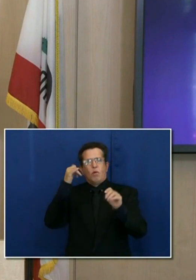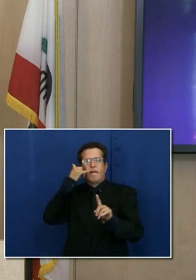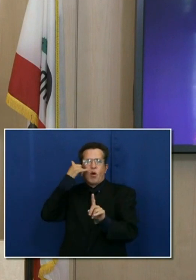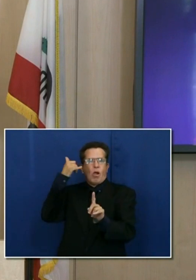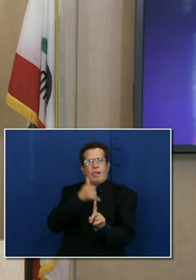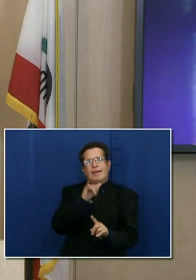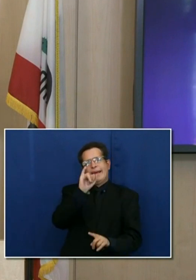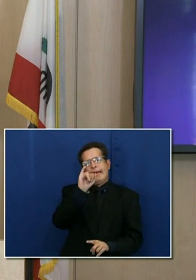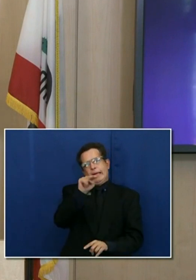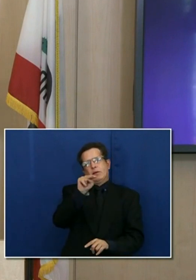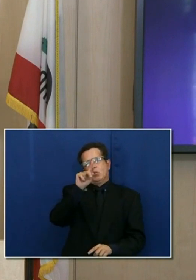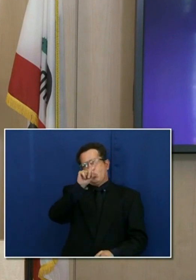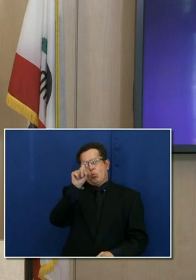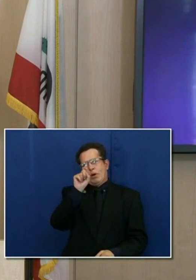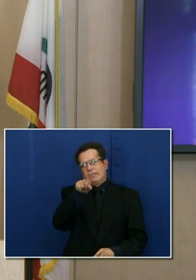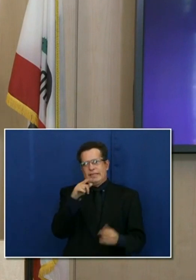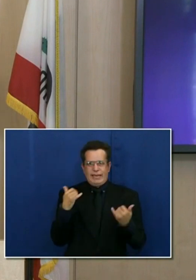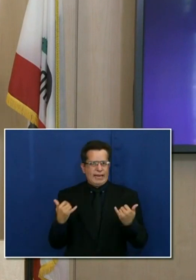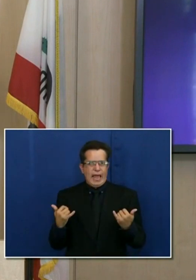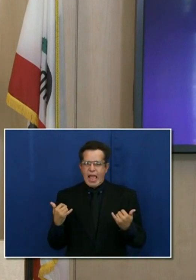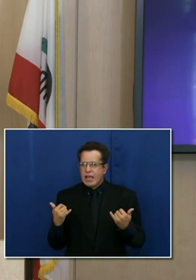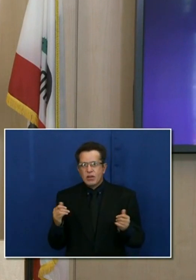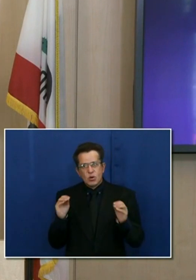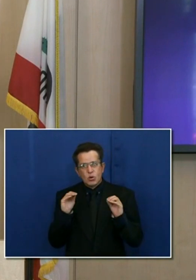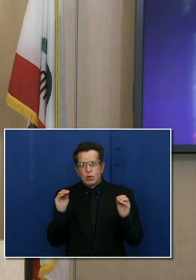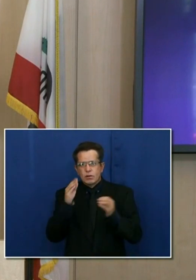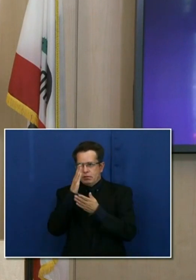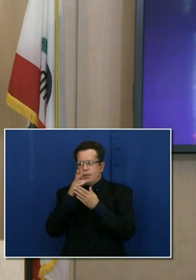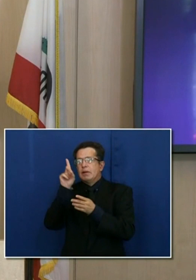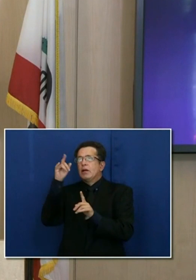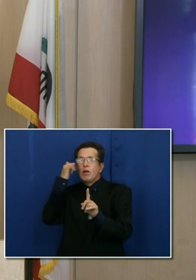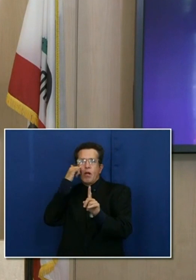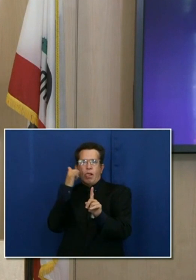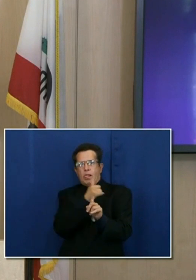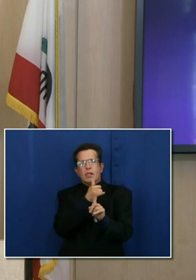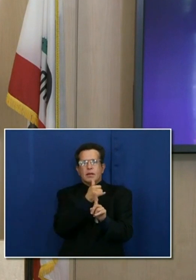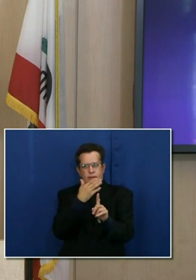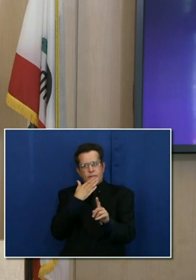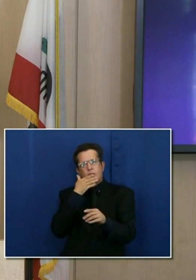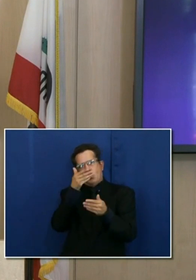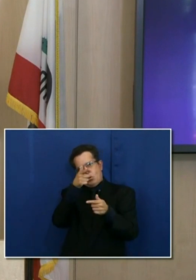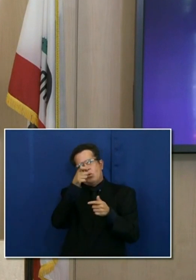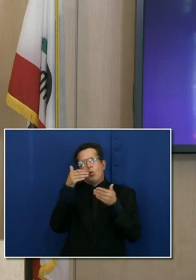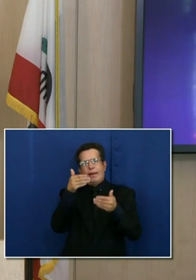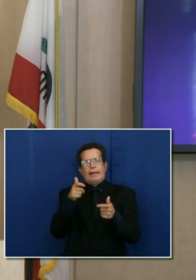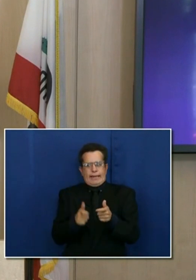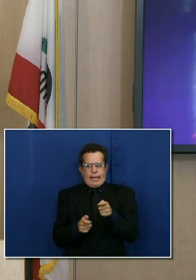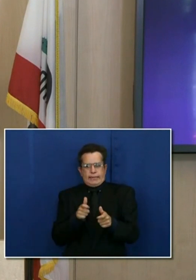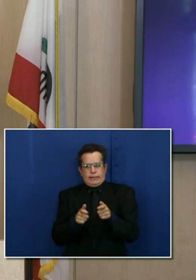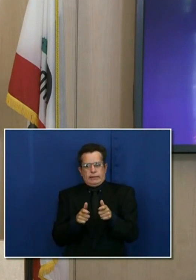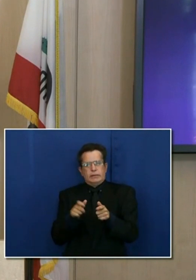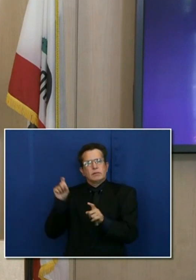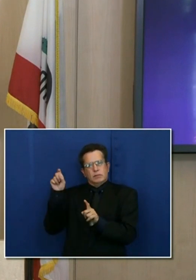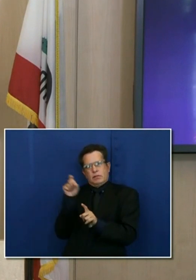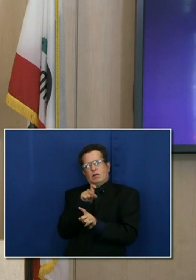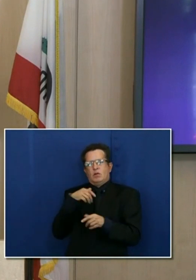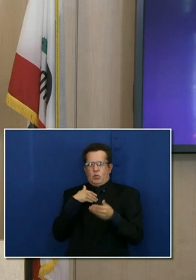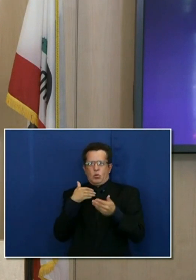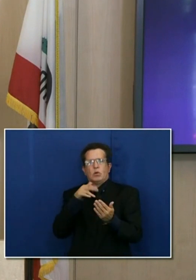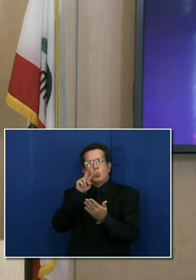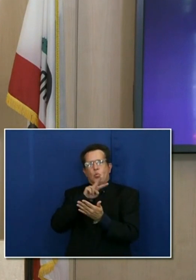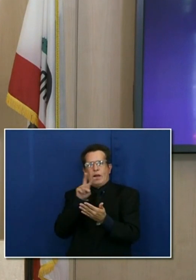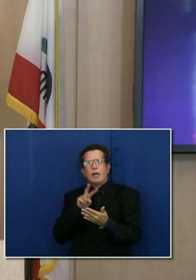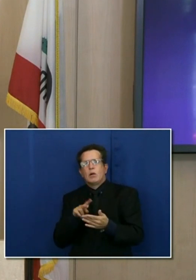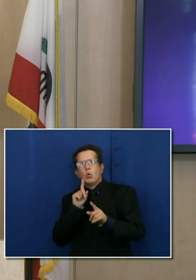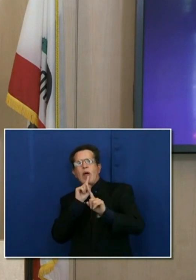today. Those people that were trying to call in, we urge you to go ahead and text your questions, and we'll go ahead and have those read